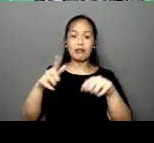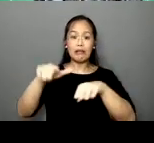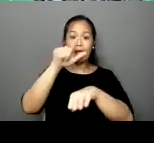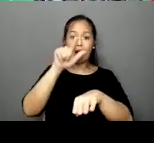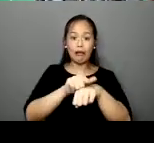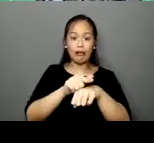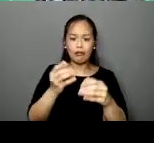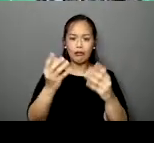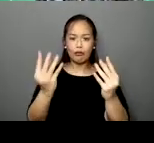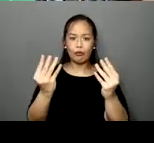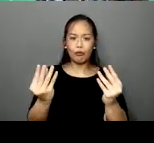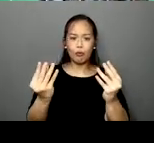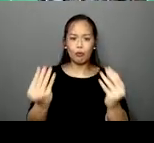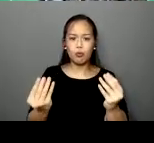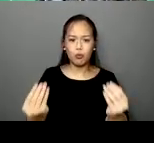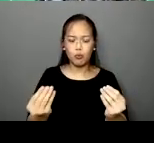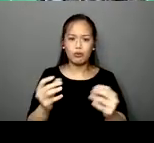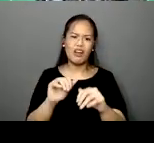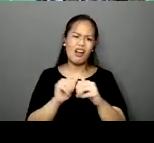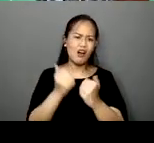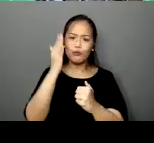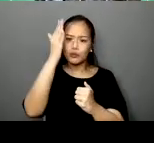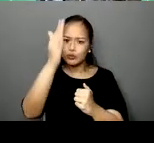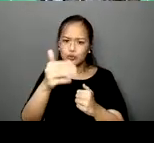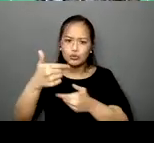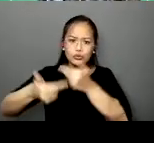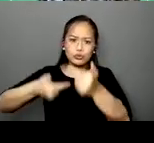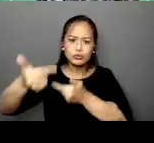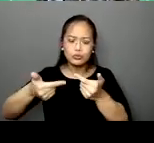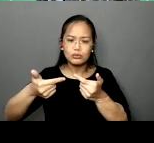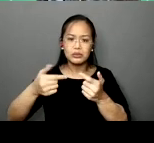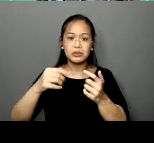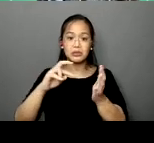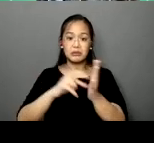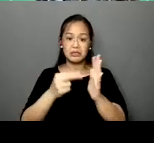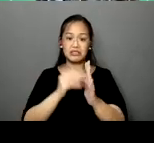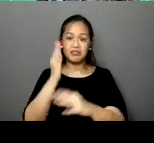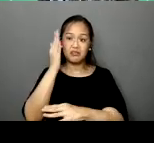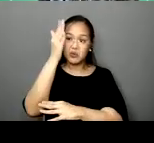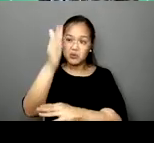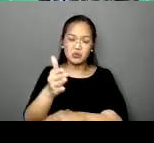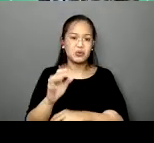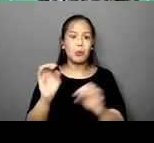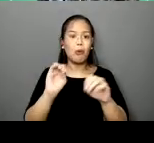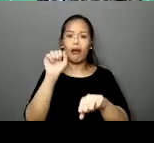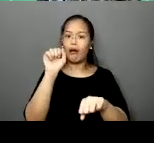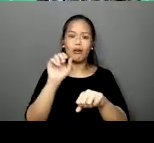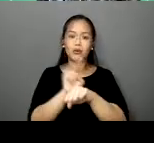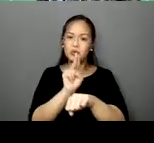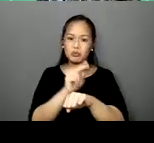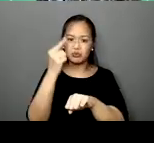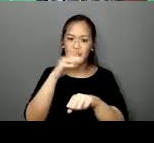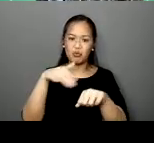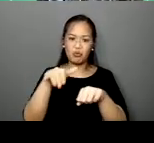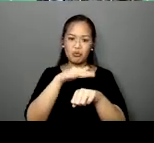land impact negatively future generations? Will this land now become unusable for agriculture? Will it become unusable